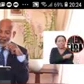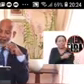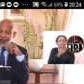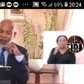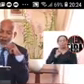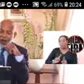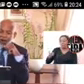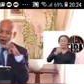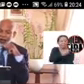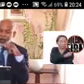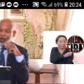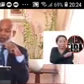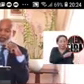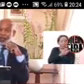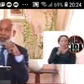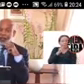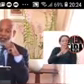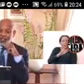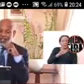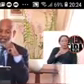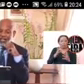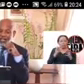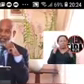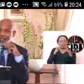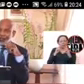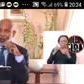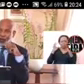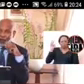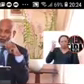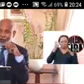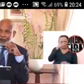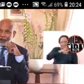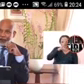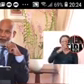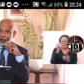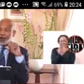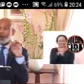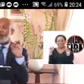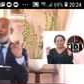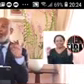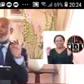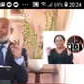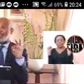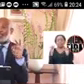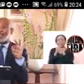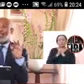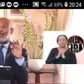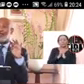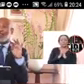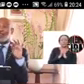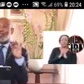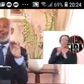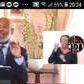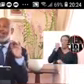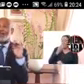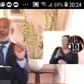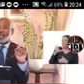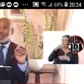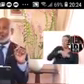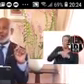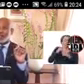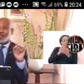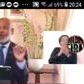receive a vaccine, or if you're involved in the Operation Seek and Save program. So essentially, if you fit